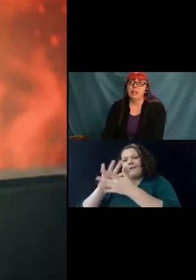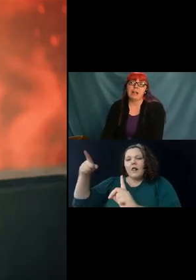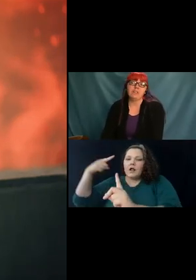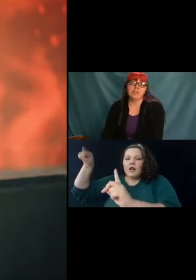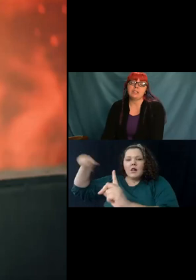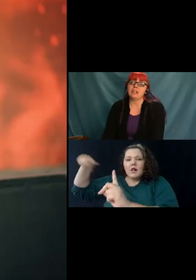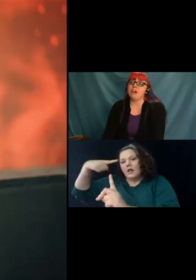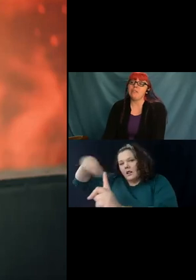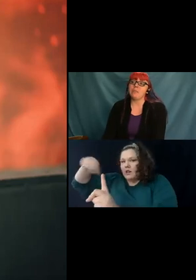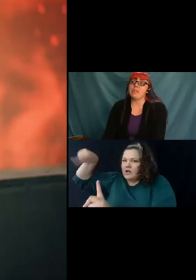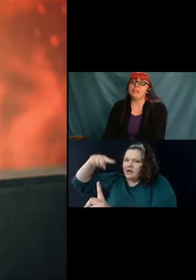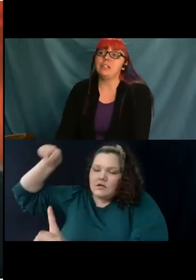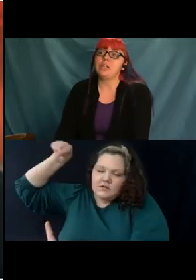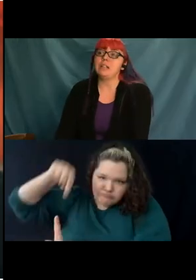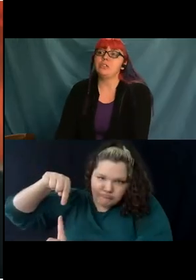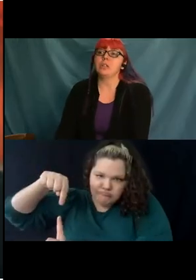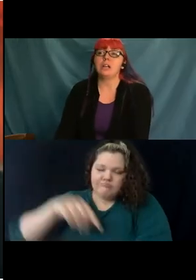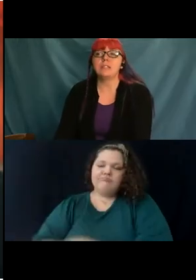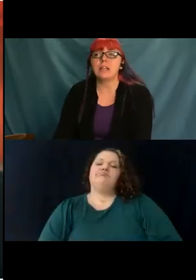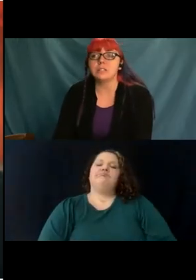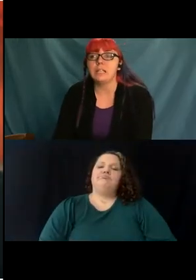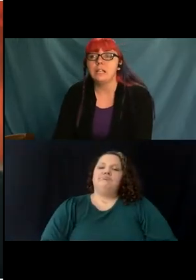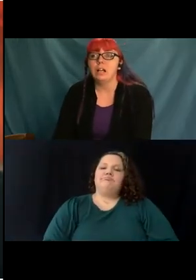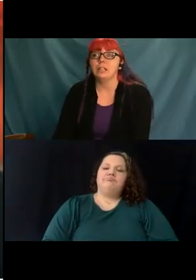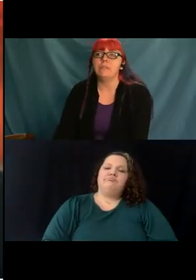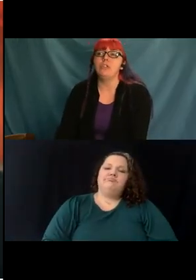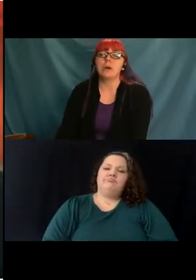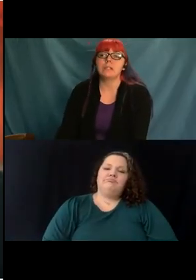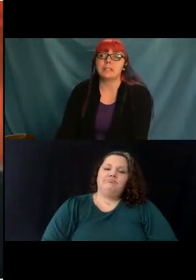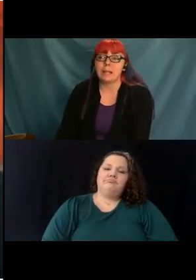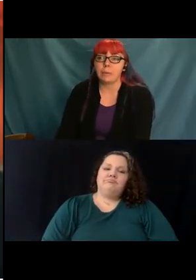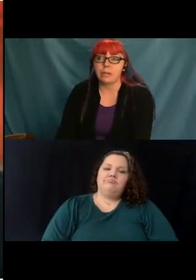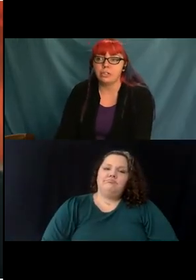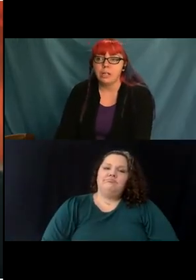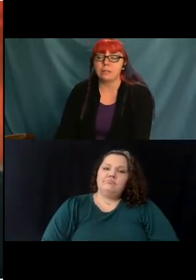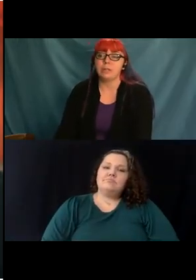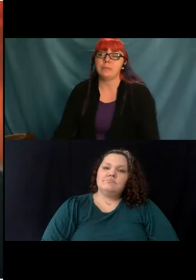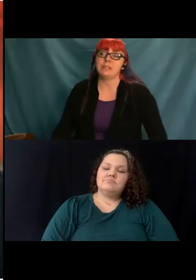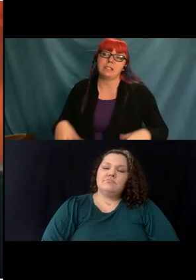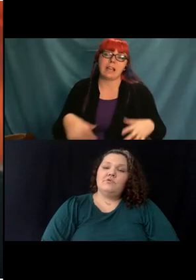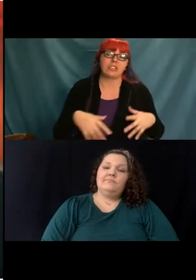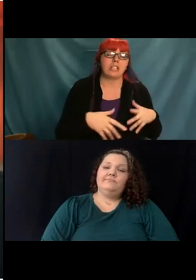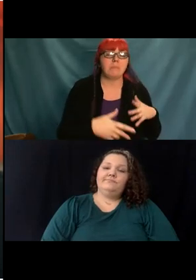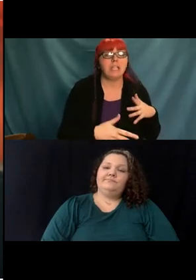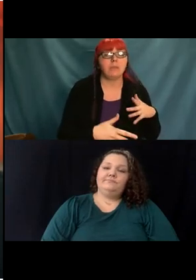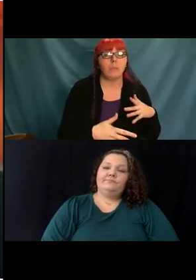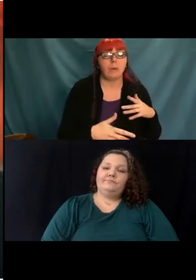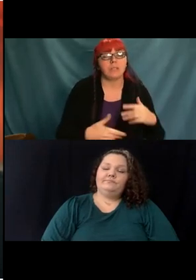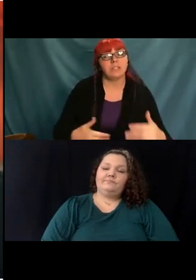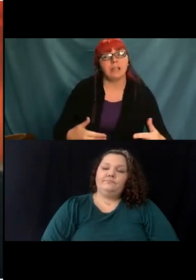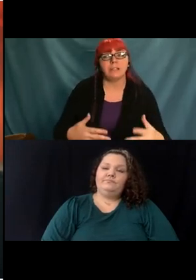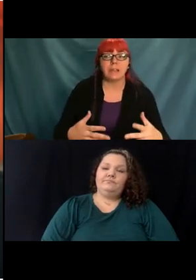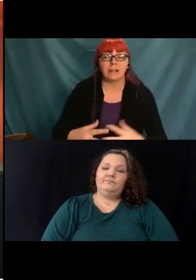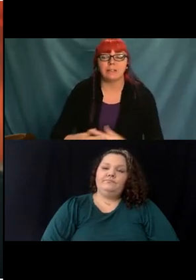Whereas I've noticed that often with English, you get into a lot of subtlety, a lot of nuanced language. Sometimes it doesn't actually mean what